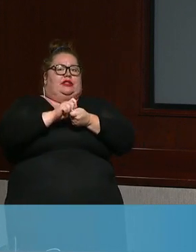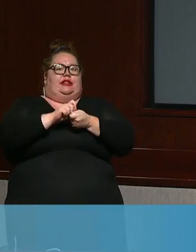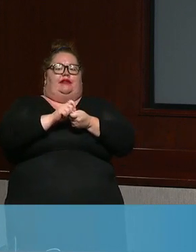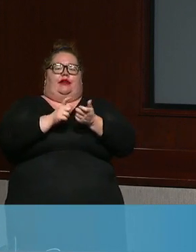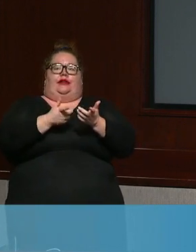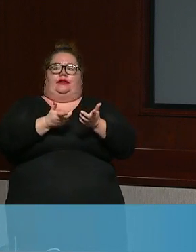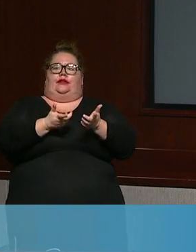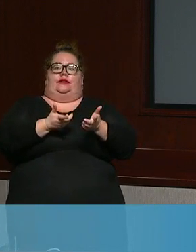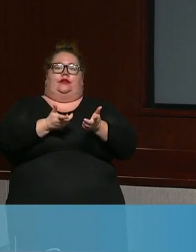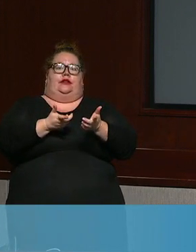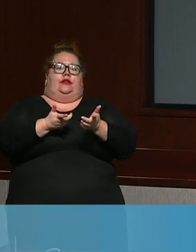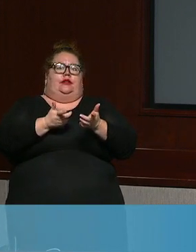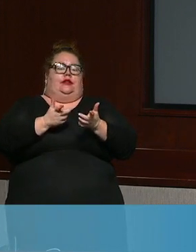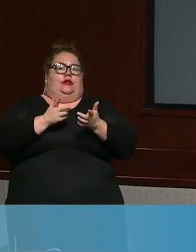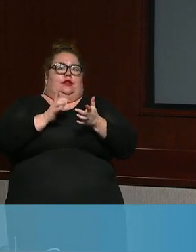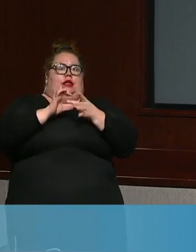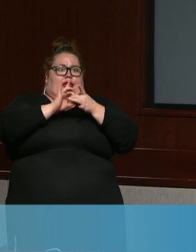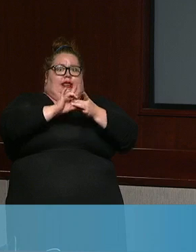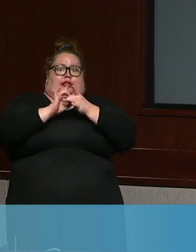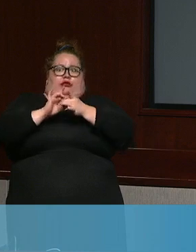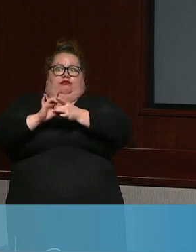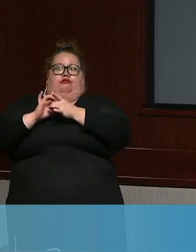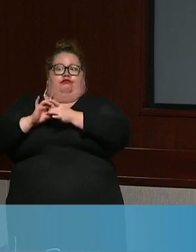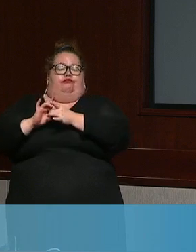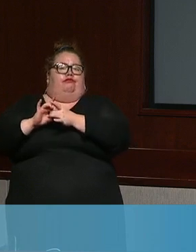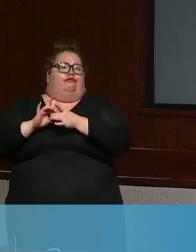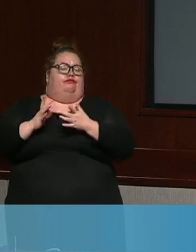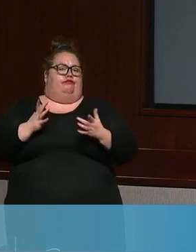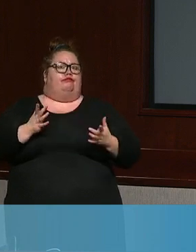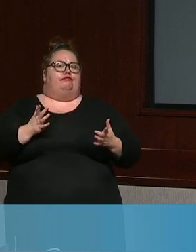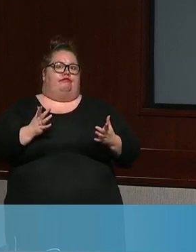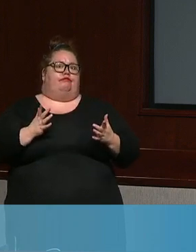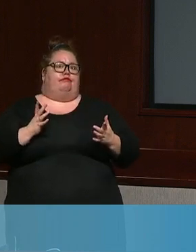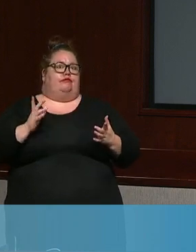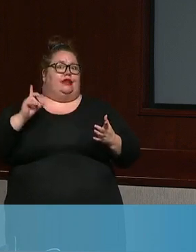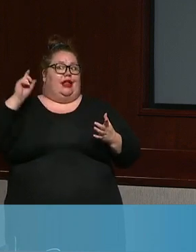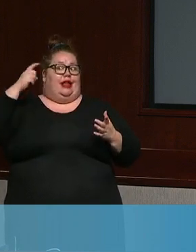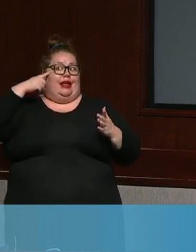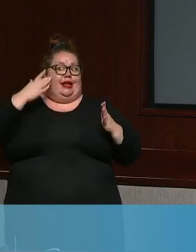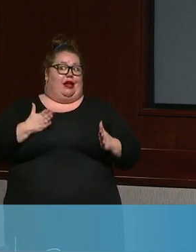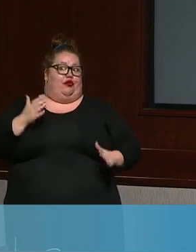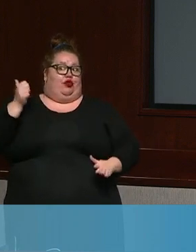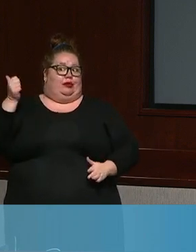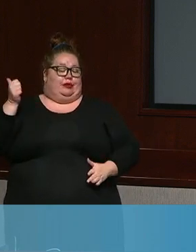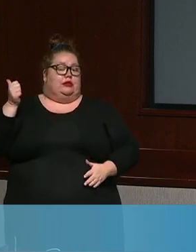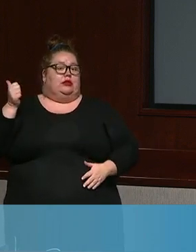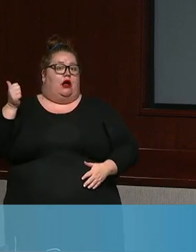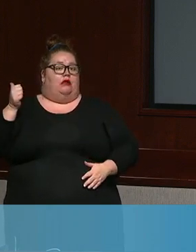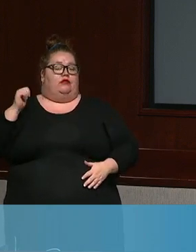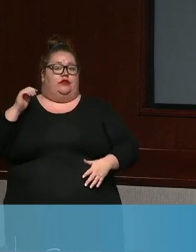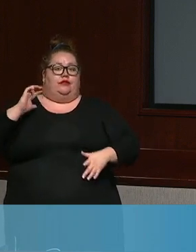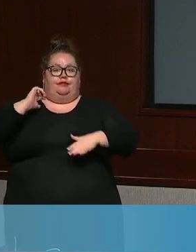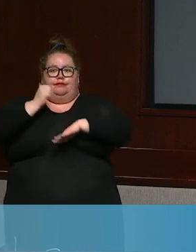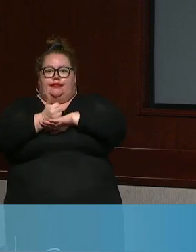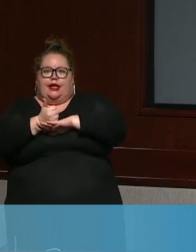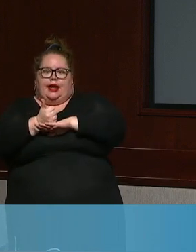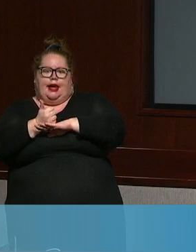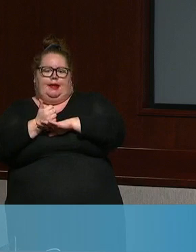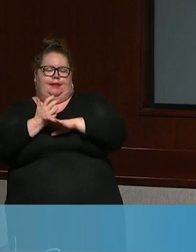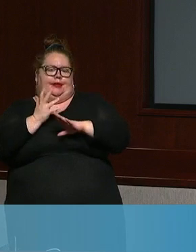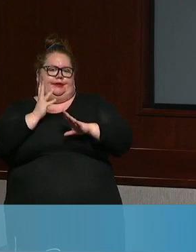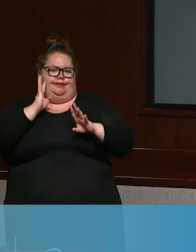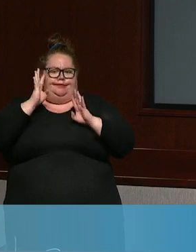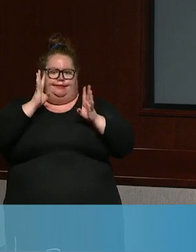in Kern County by the state. The governor was very careful, I'm sure, about putting together a strike team to cover the whole